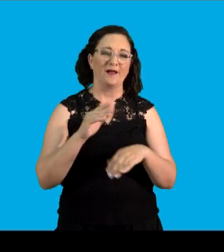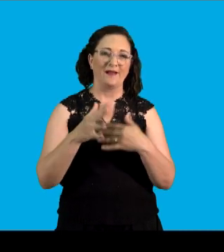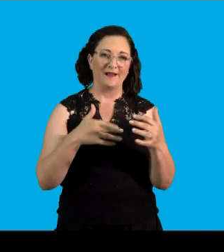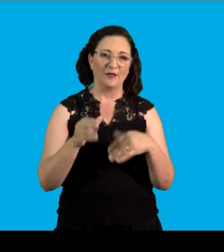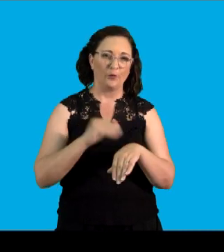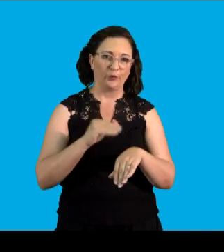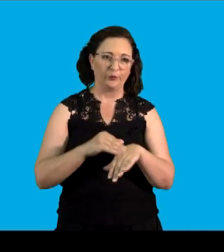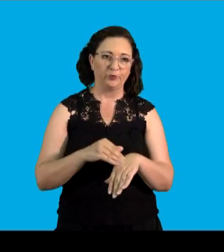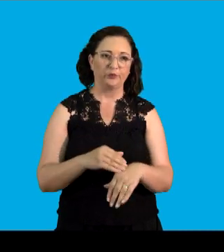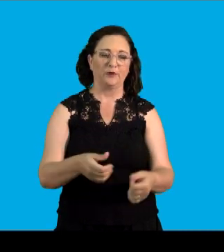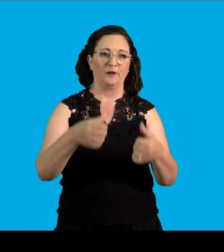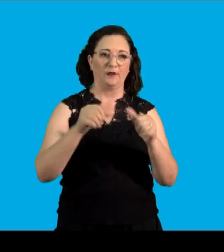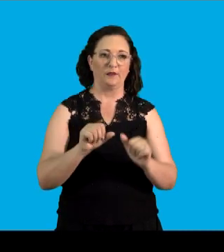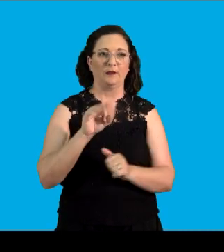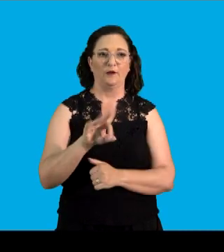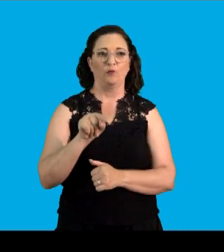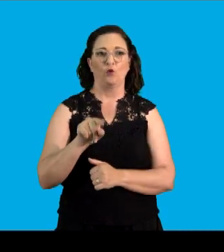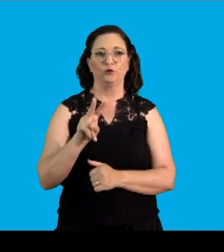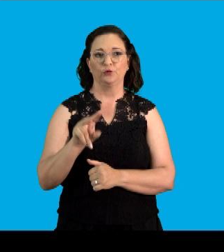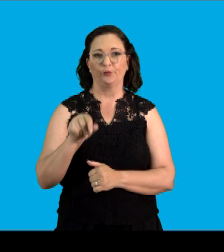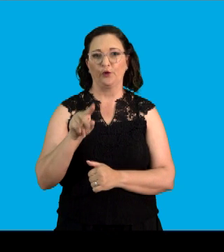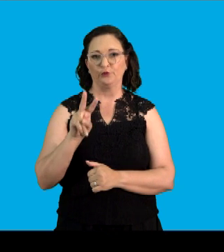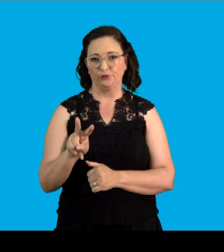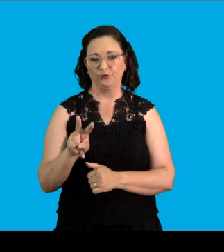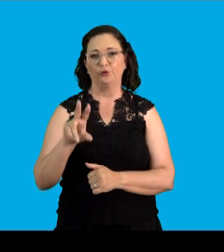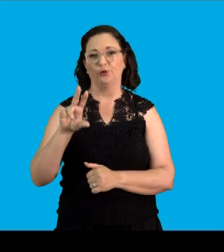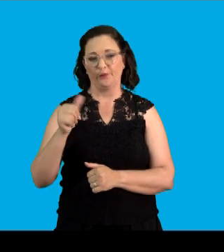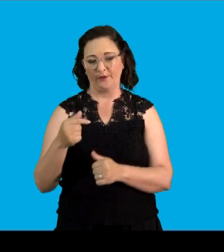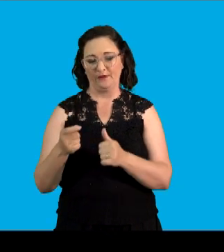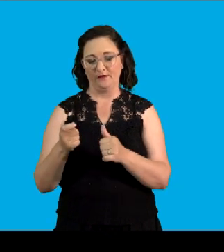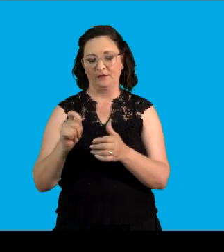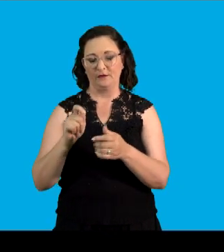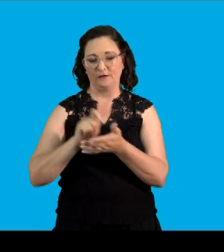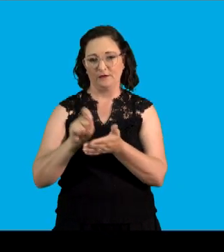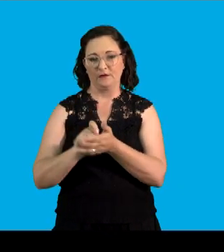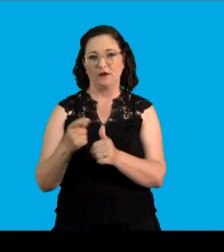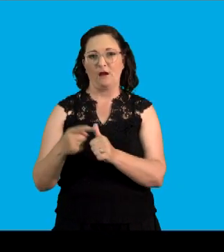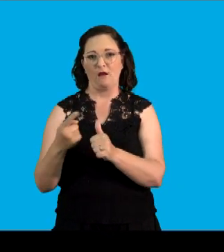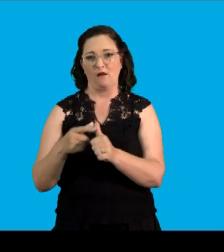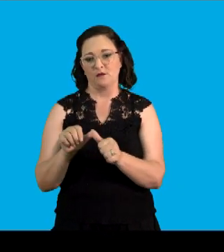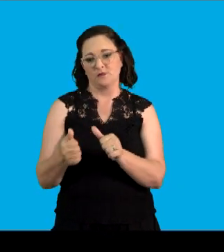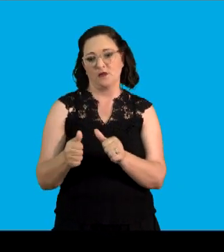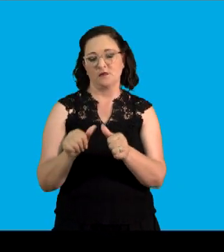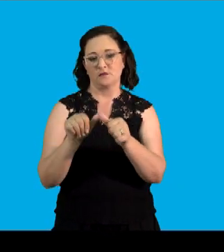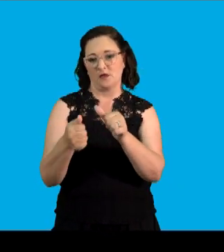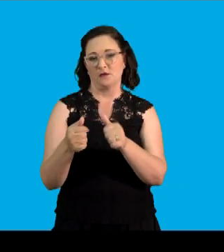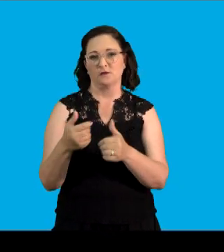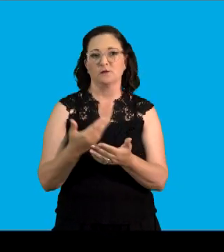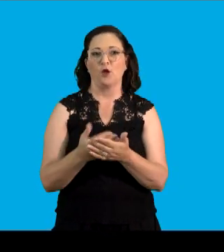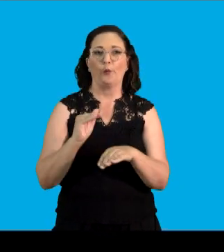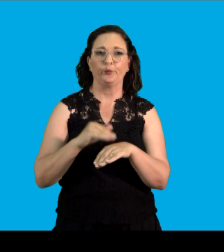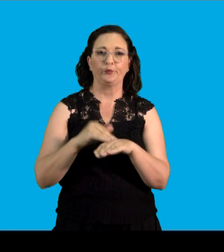here, and then you come to 3.2.2. You also write the answer here. The problem